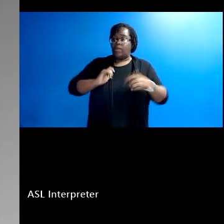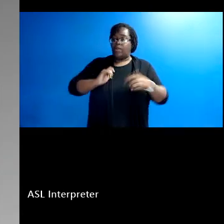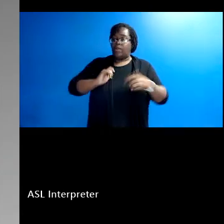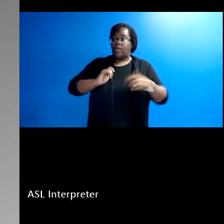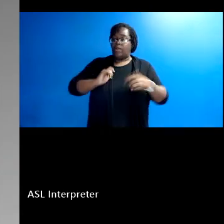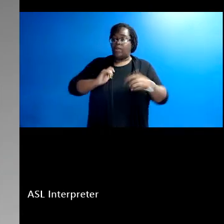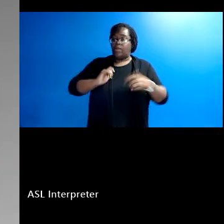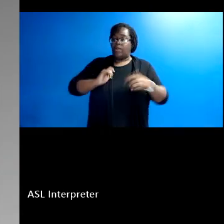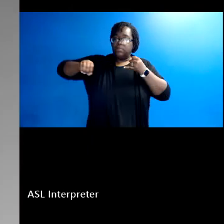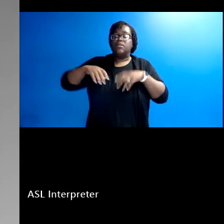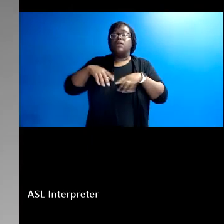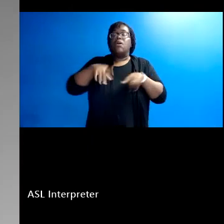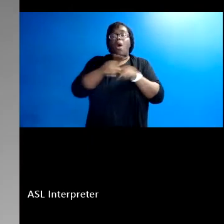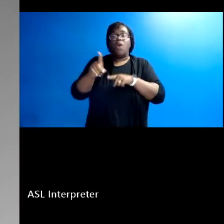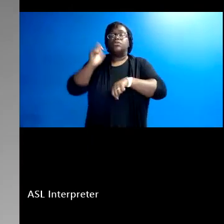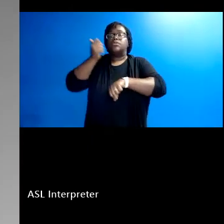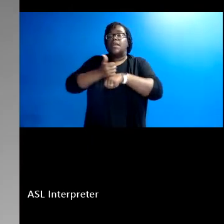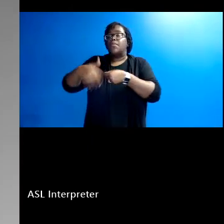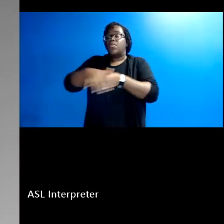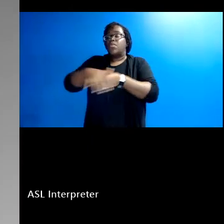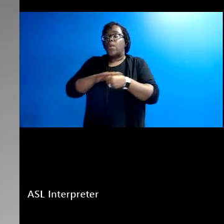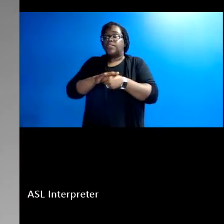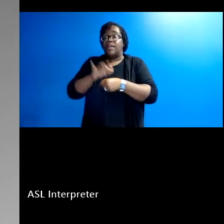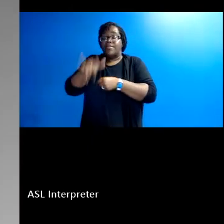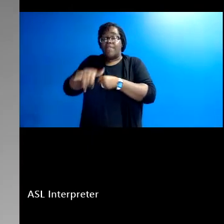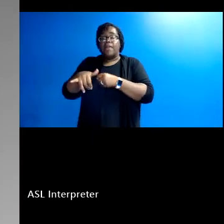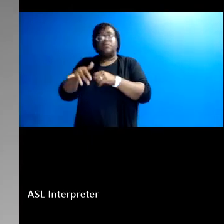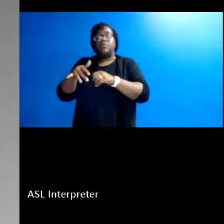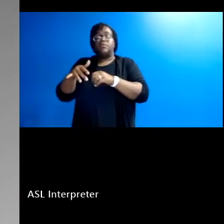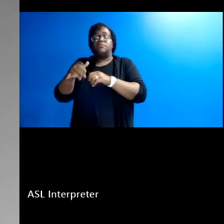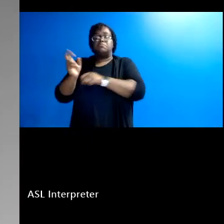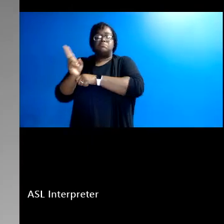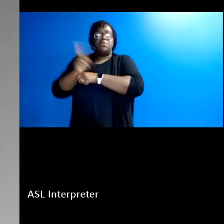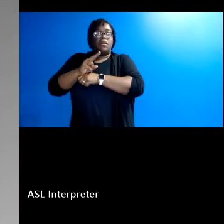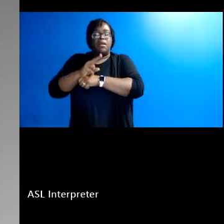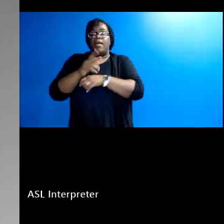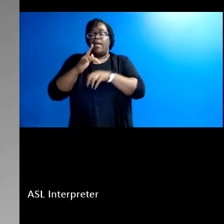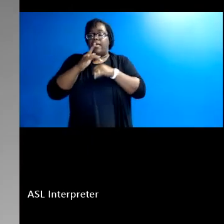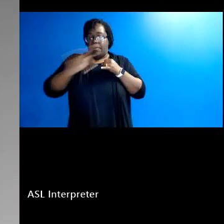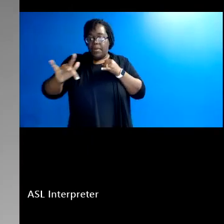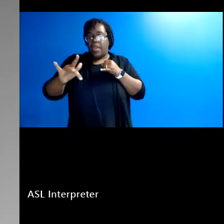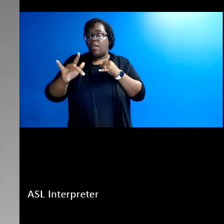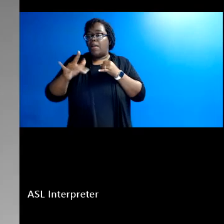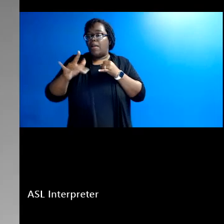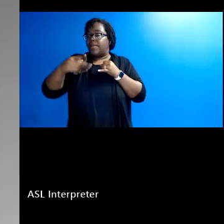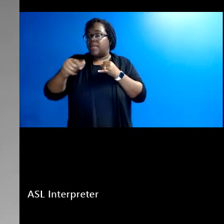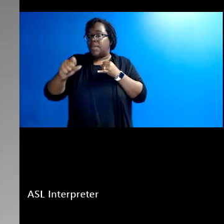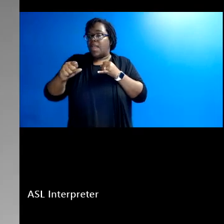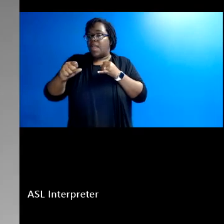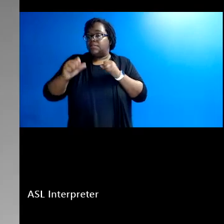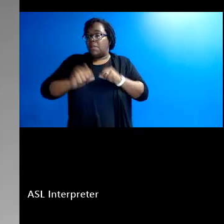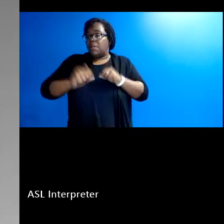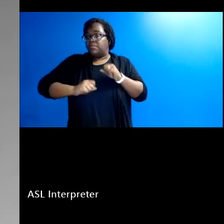locations where it exceeds our bare wire PSPS thresholds. We're upgrading that to cover conductor as